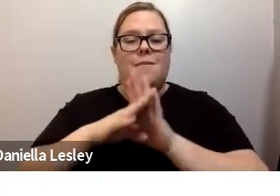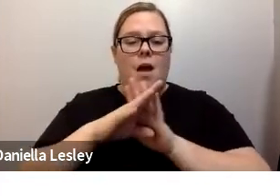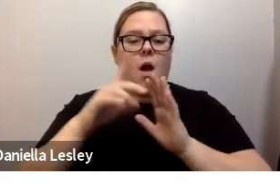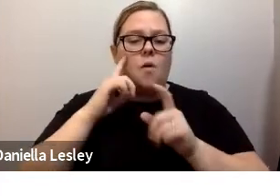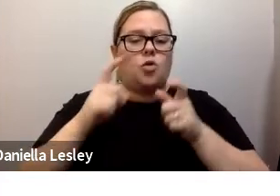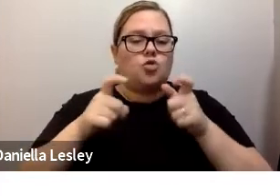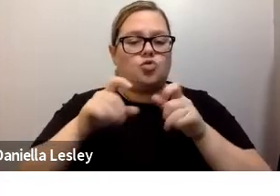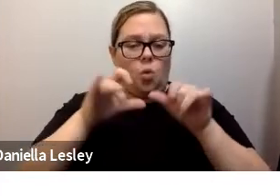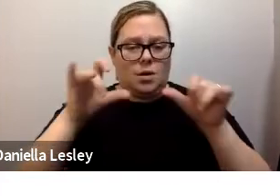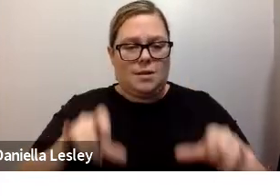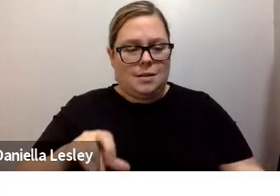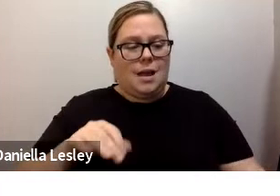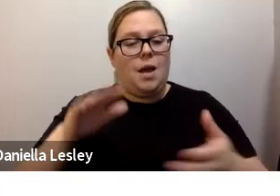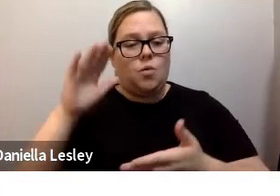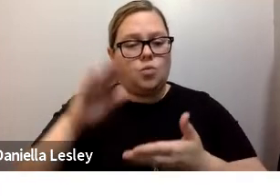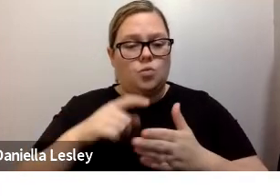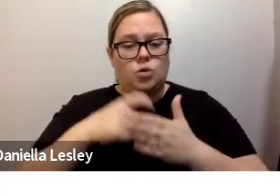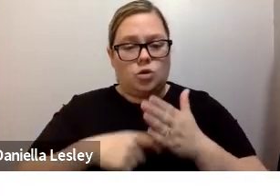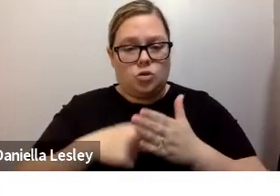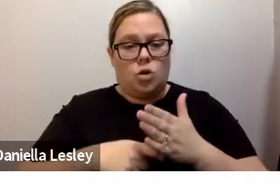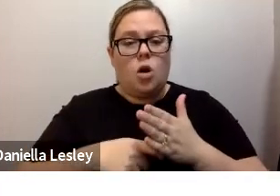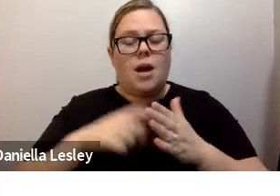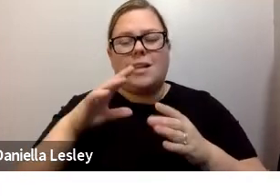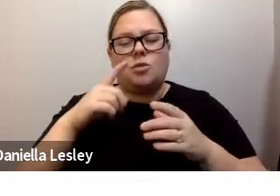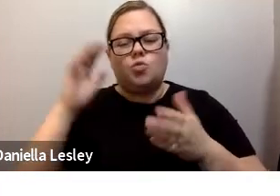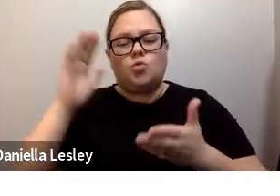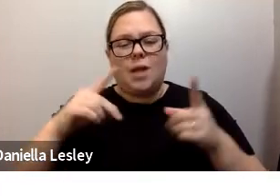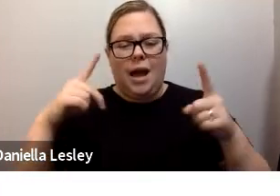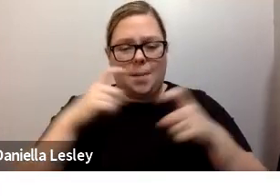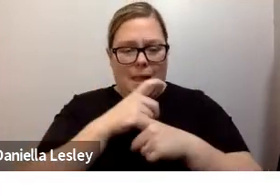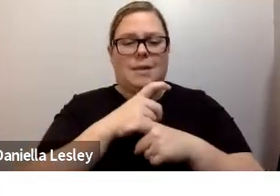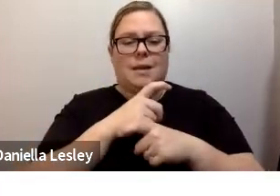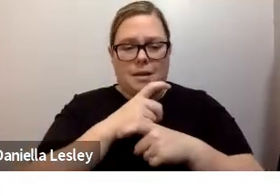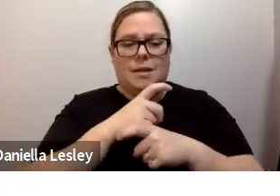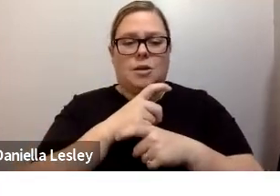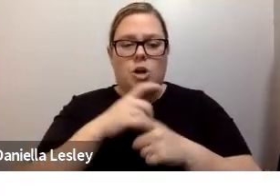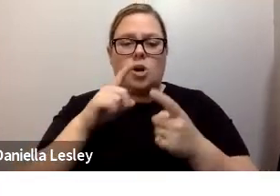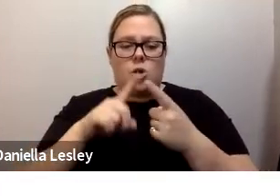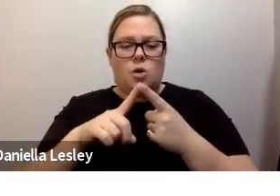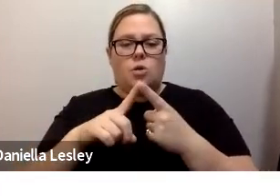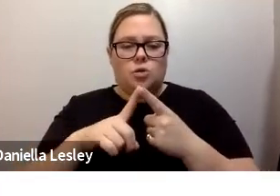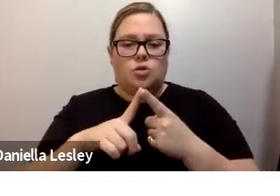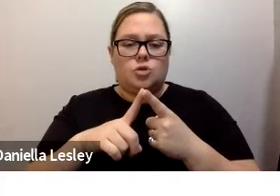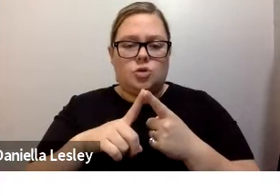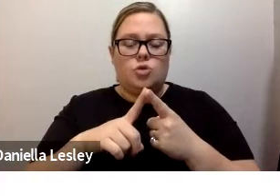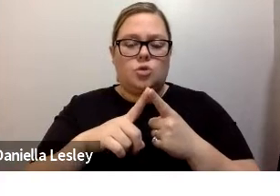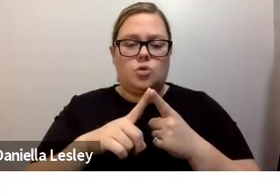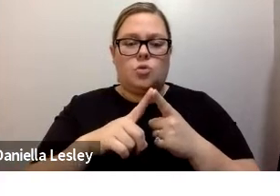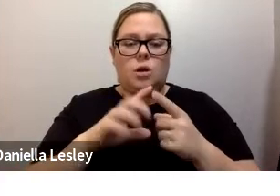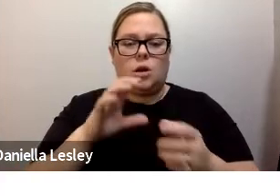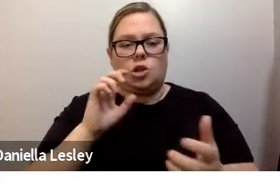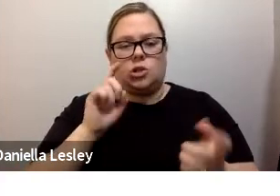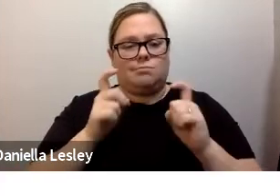system and reducing the cost and complexity of the system down to a customized printed circuit board and a hub